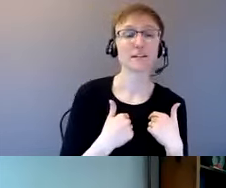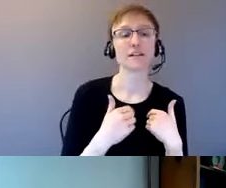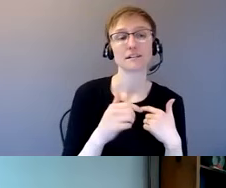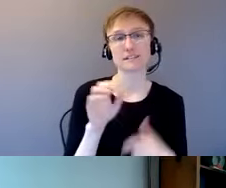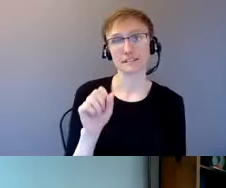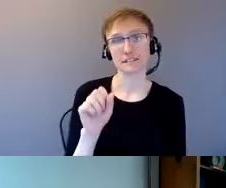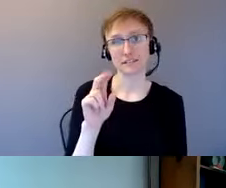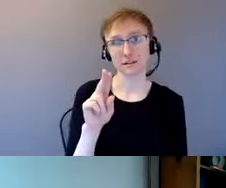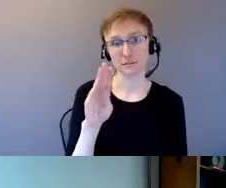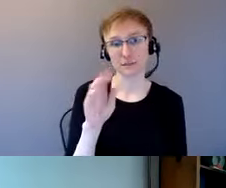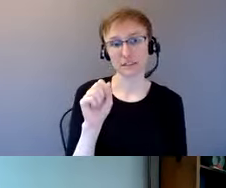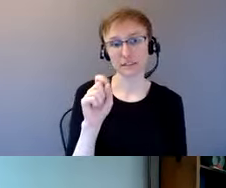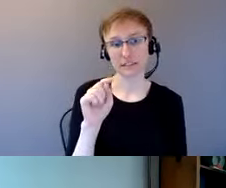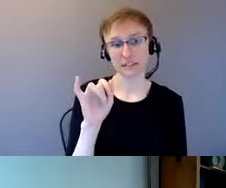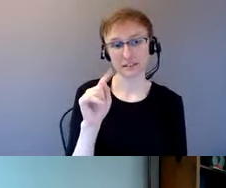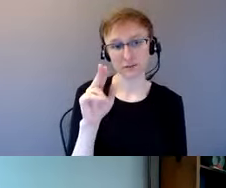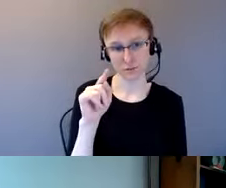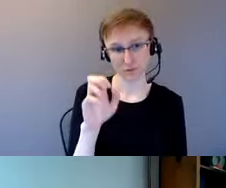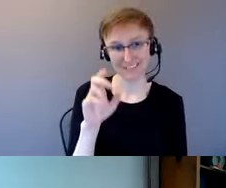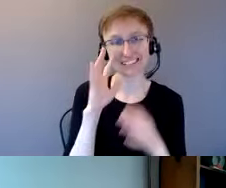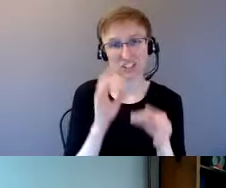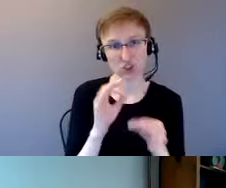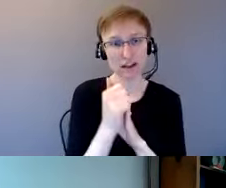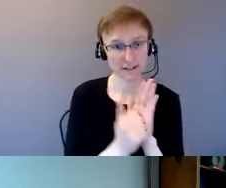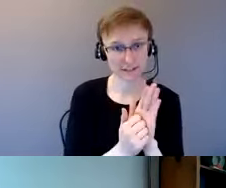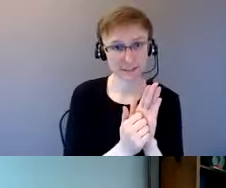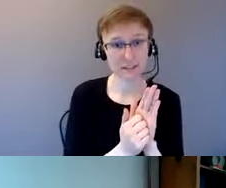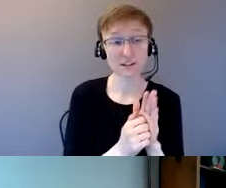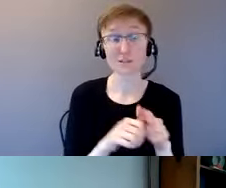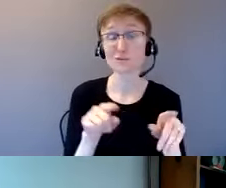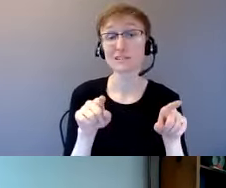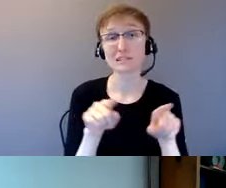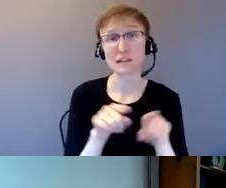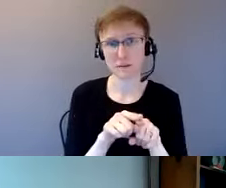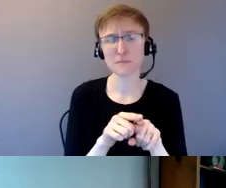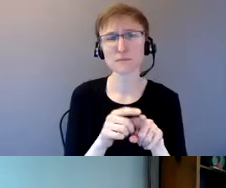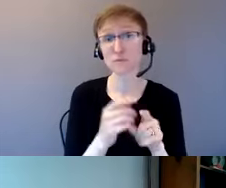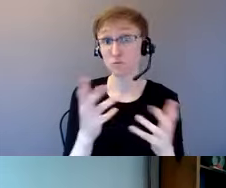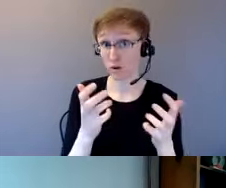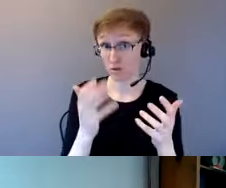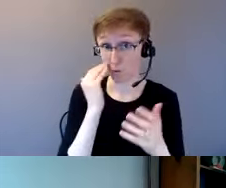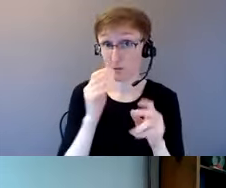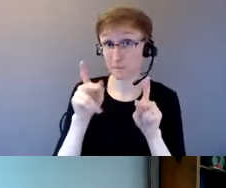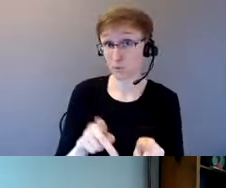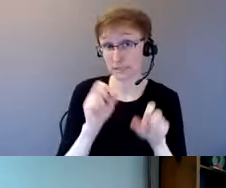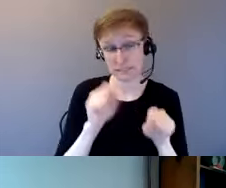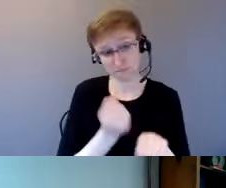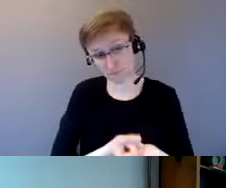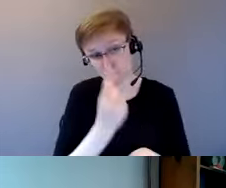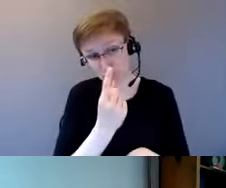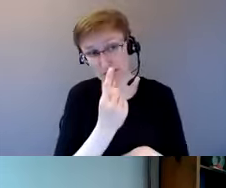Act outlines the same definition, whether someone can understand the facts of the situation and whether someone